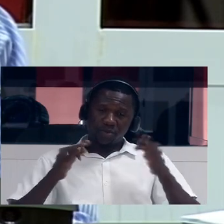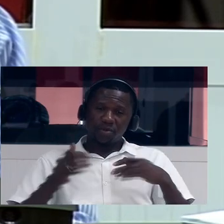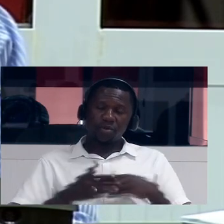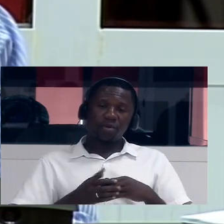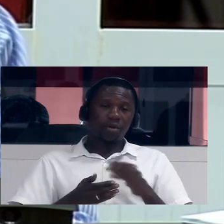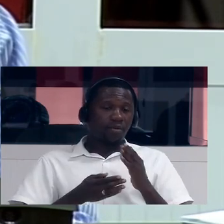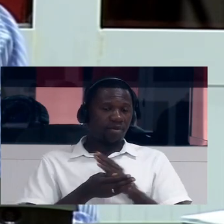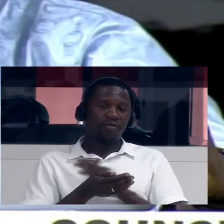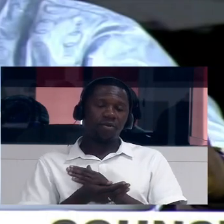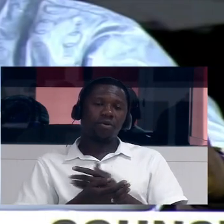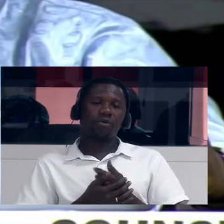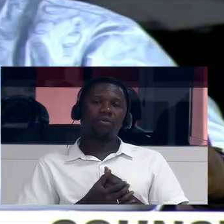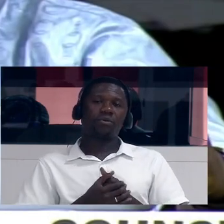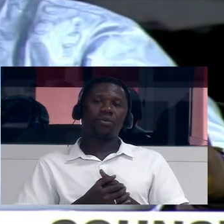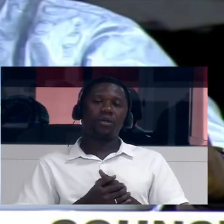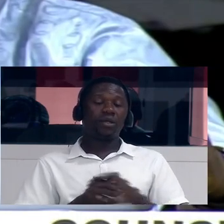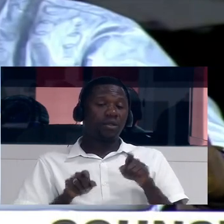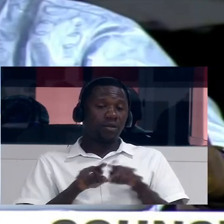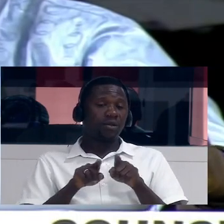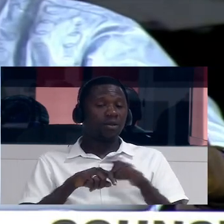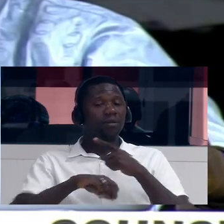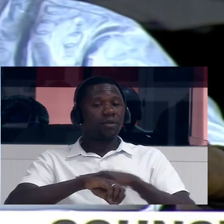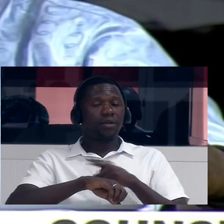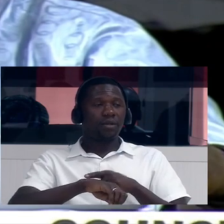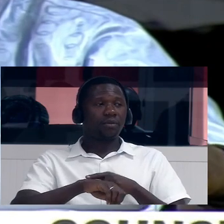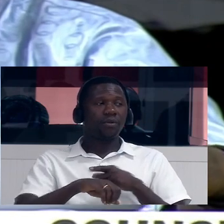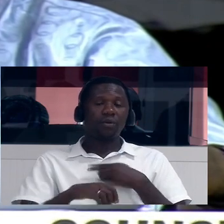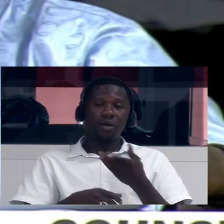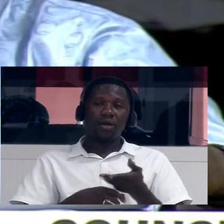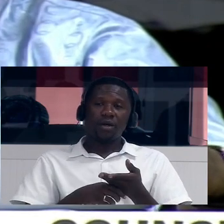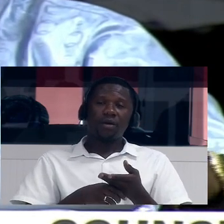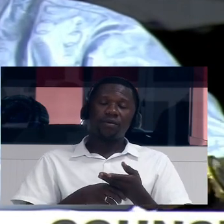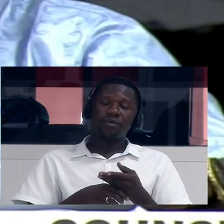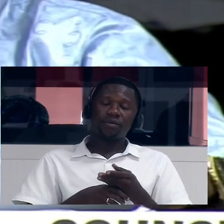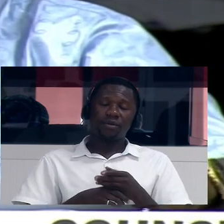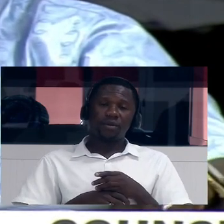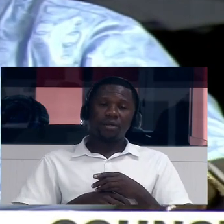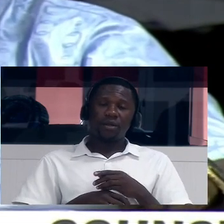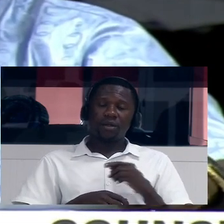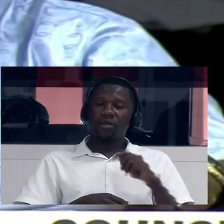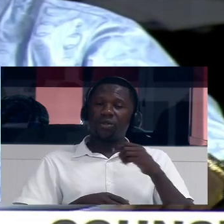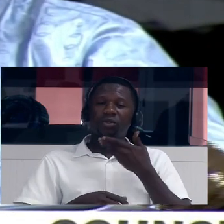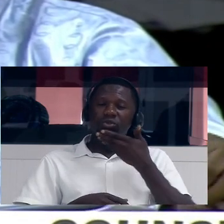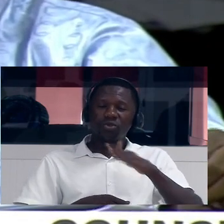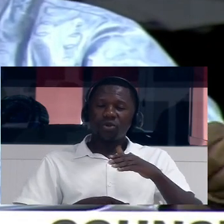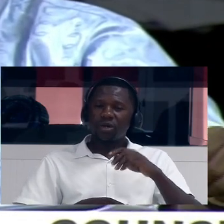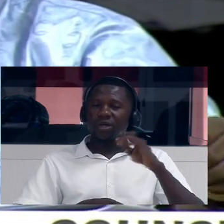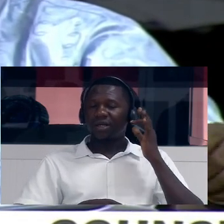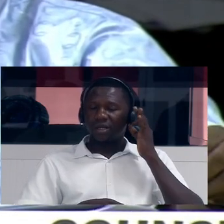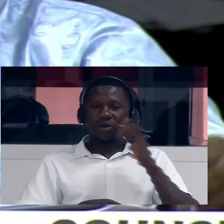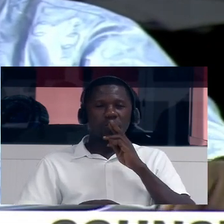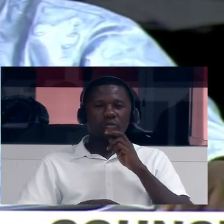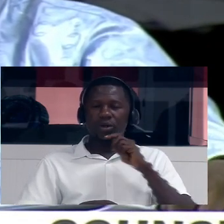yeah. And at the same time, too, there were allegations of a young girl who was allegedly